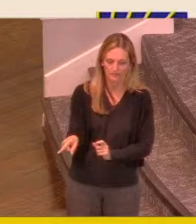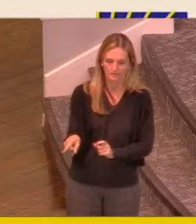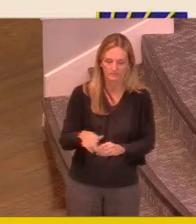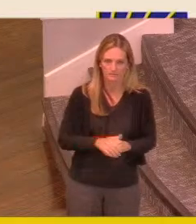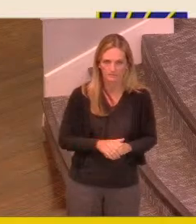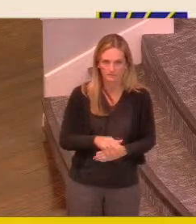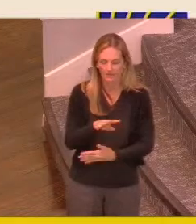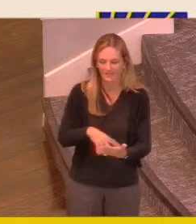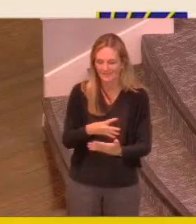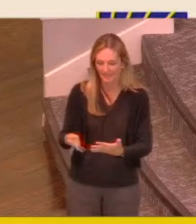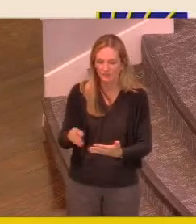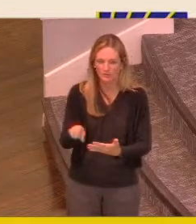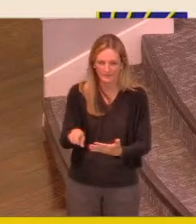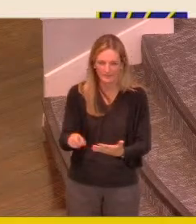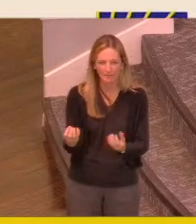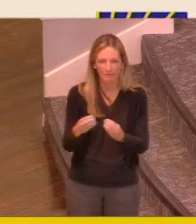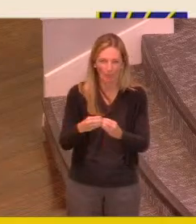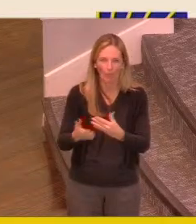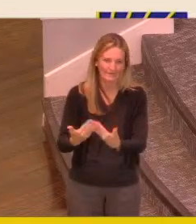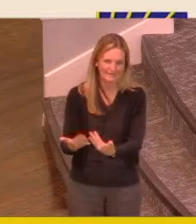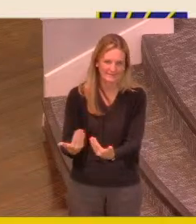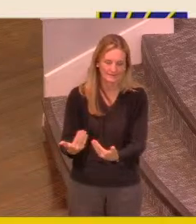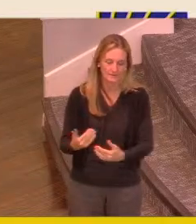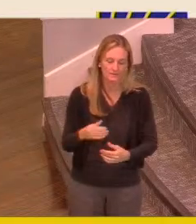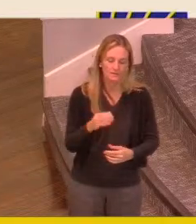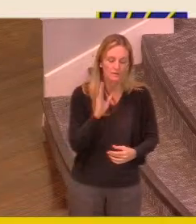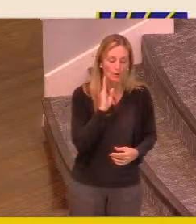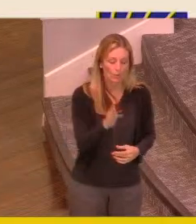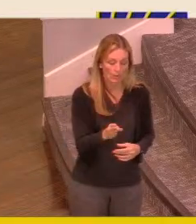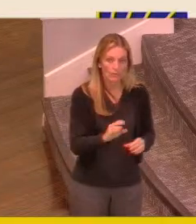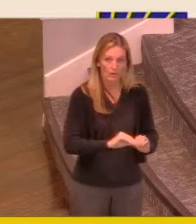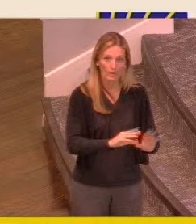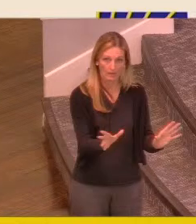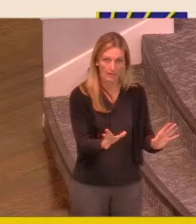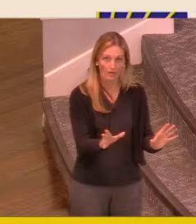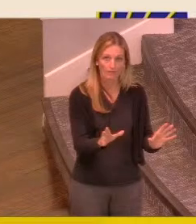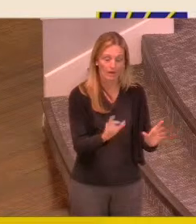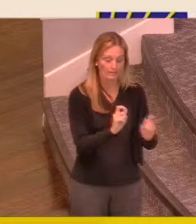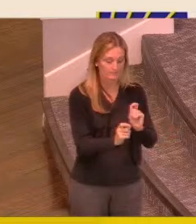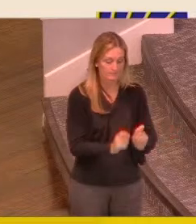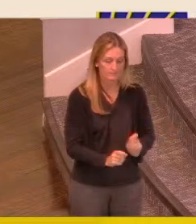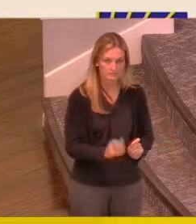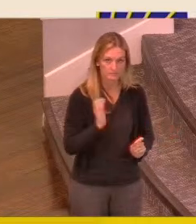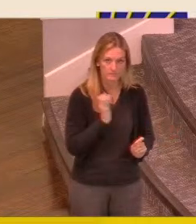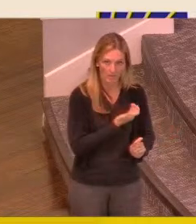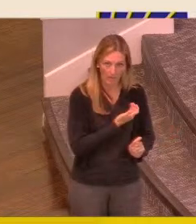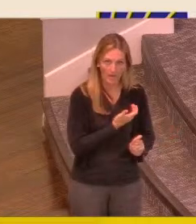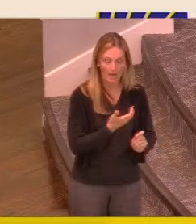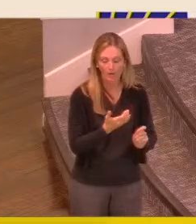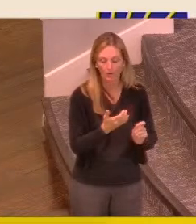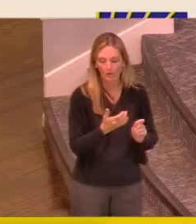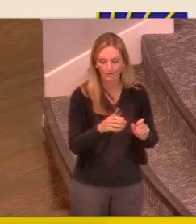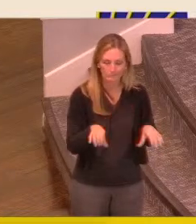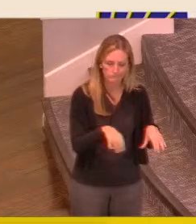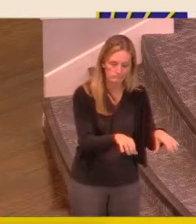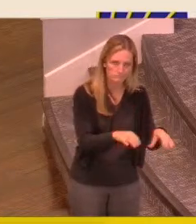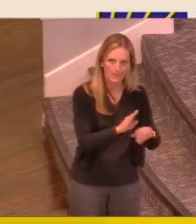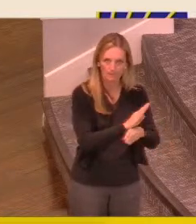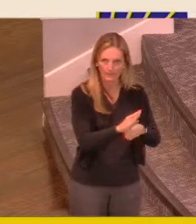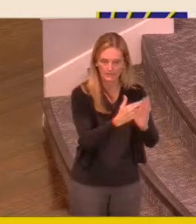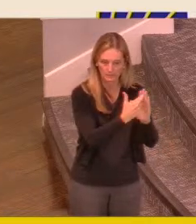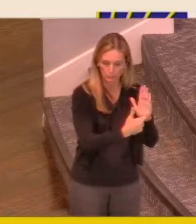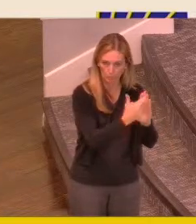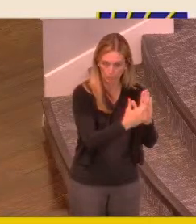they're easier to read. We're going to clarify and revise our compensation-related practices and business rules so that we can develop